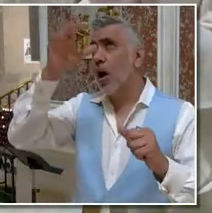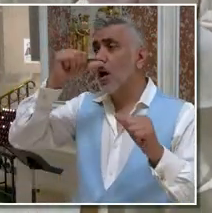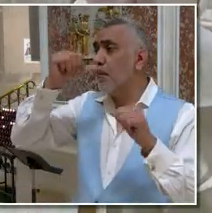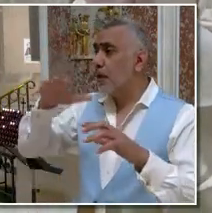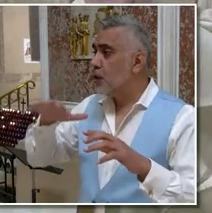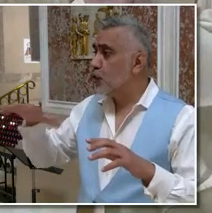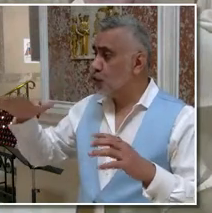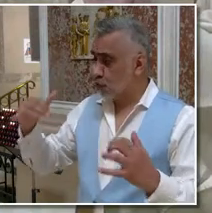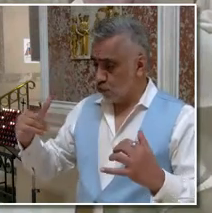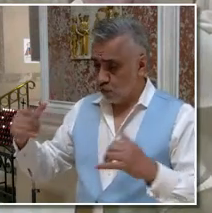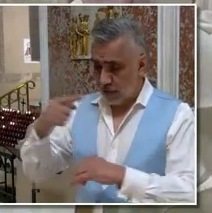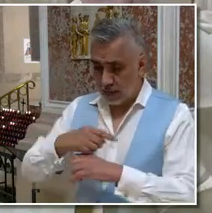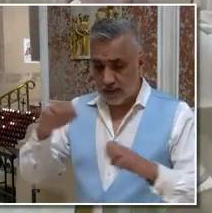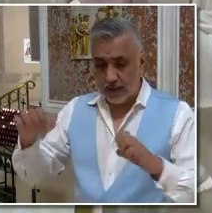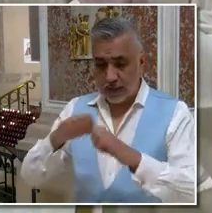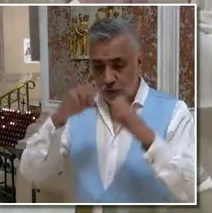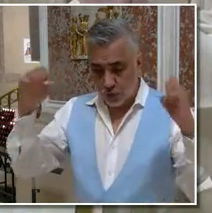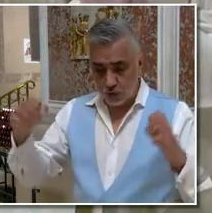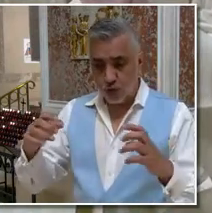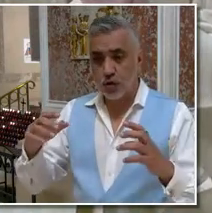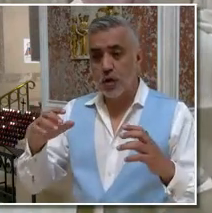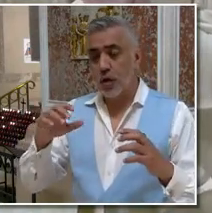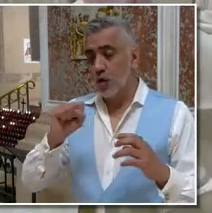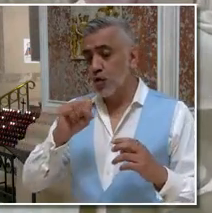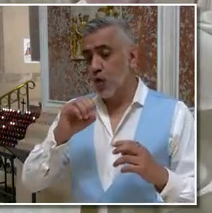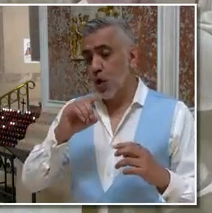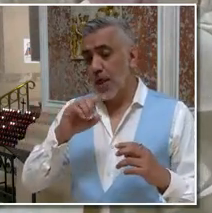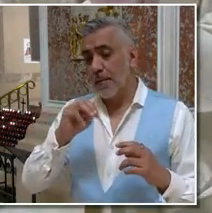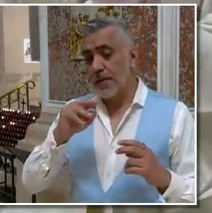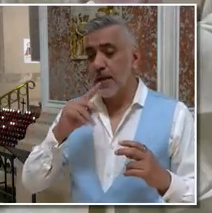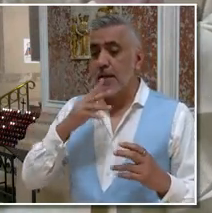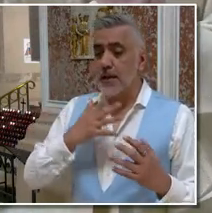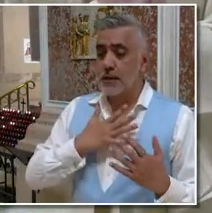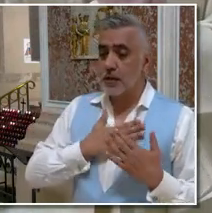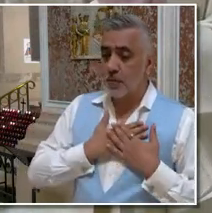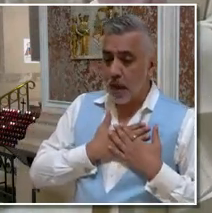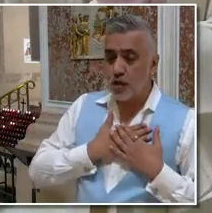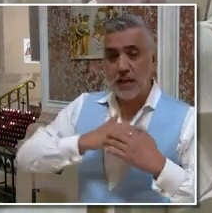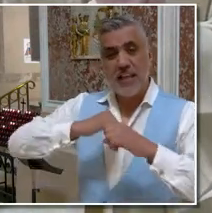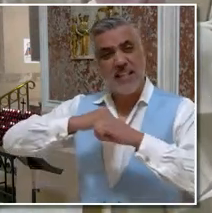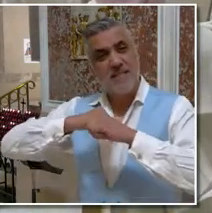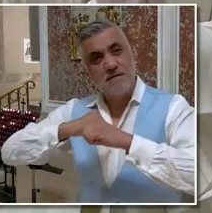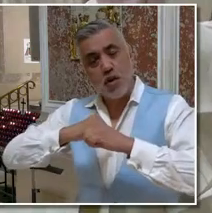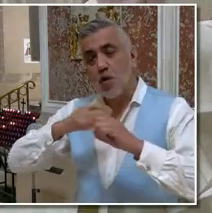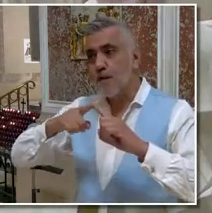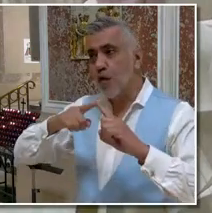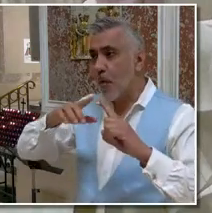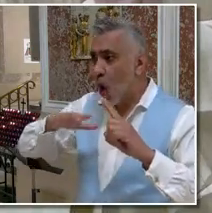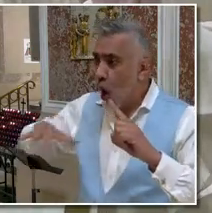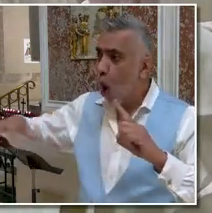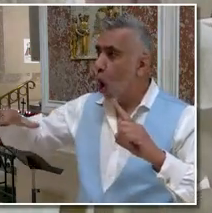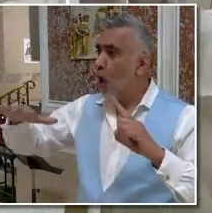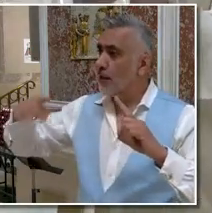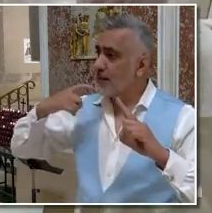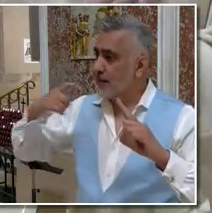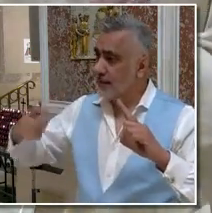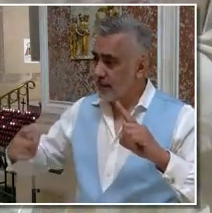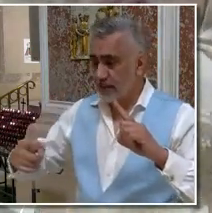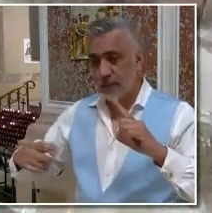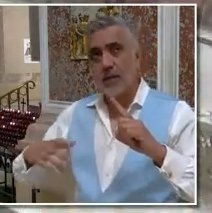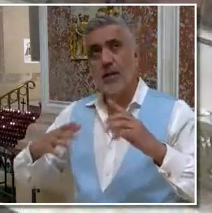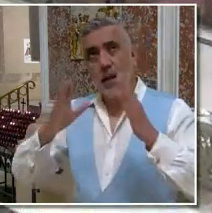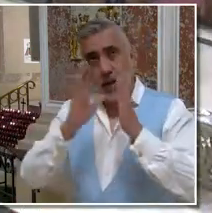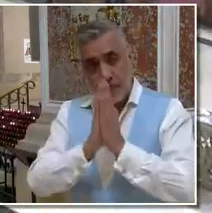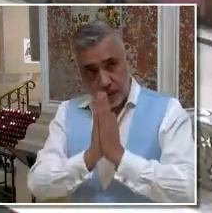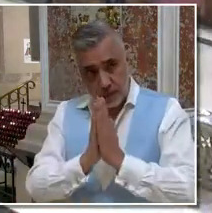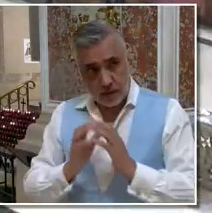through today's Easter solemnity, and in his compassion defend you from every assault of sin.